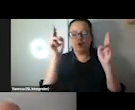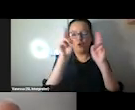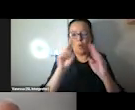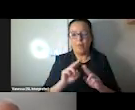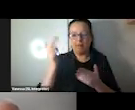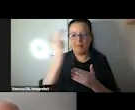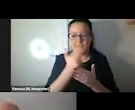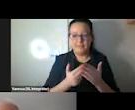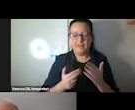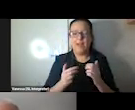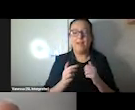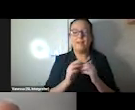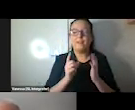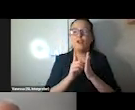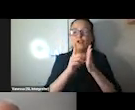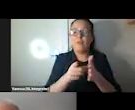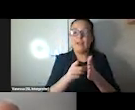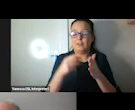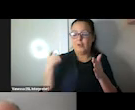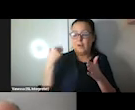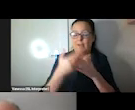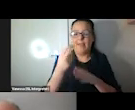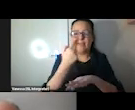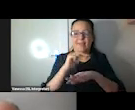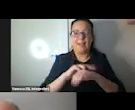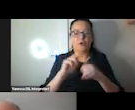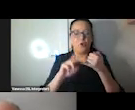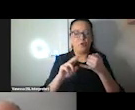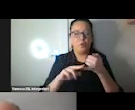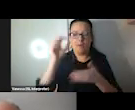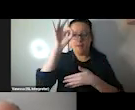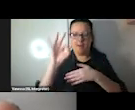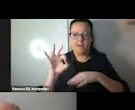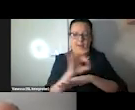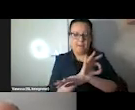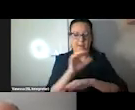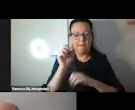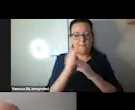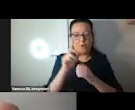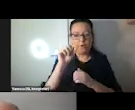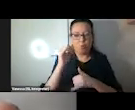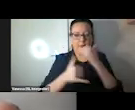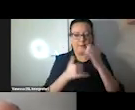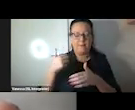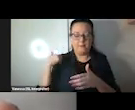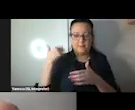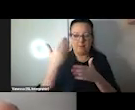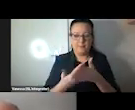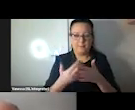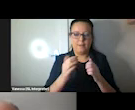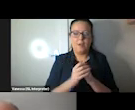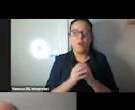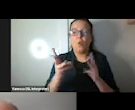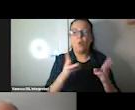of the International Union of Architects work program Architects for All, working with